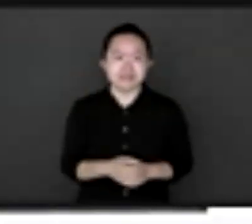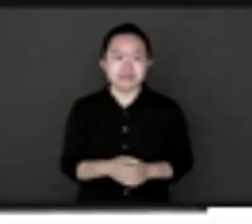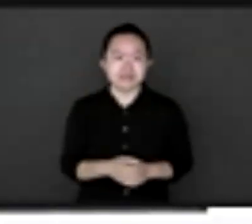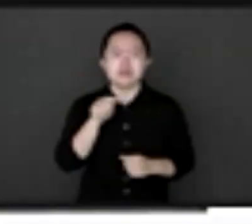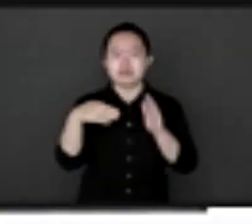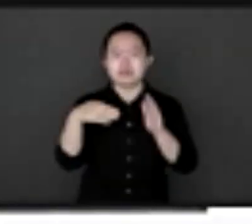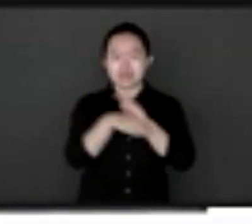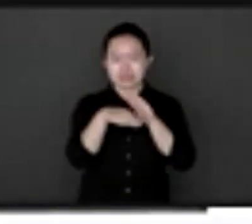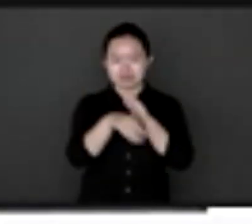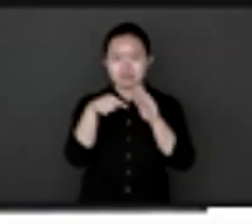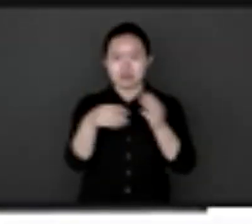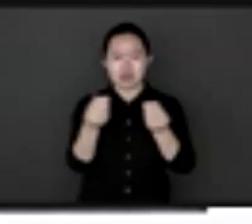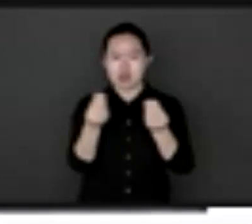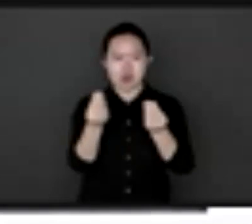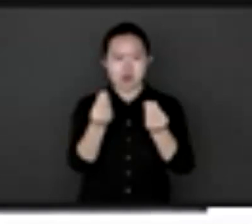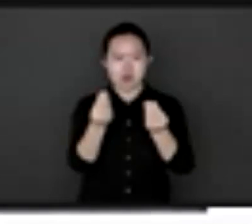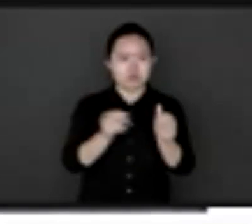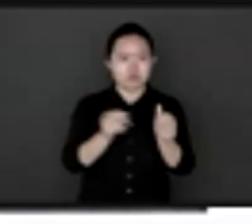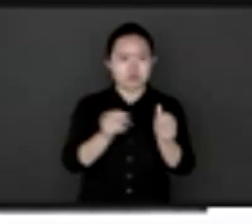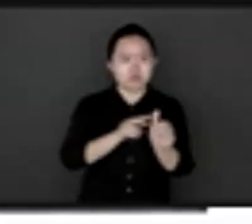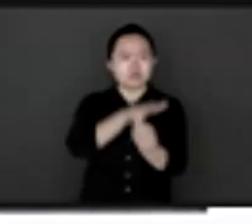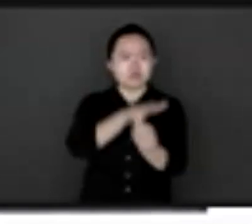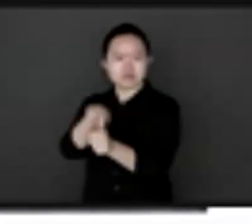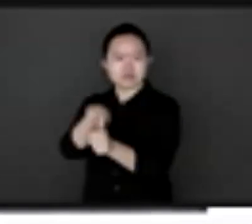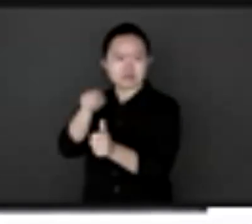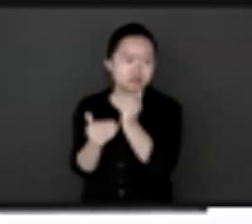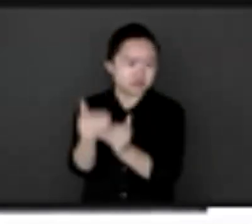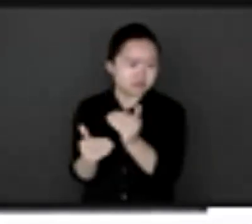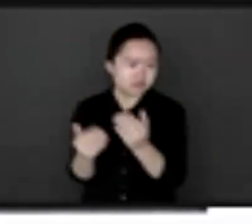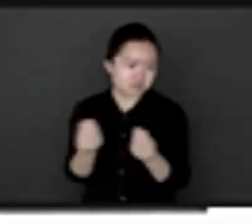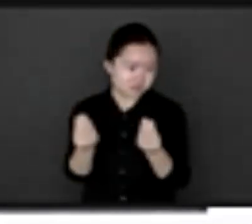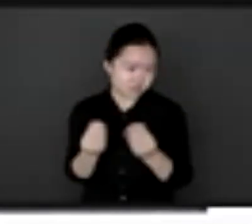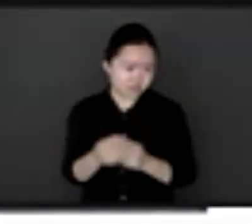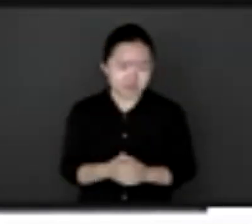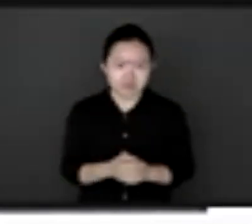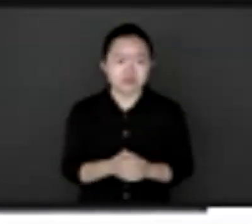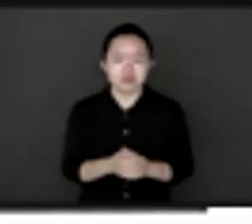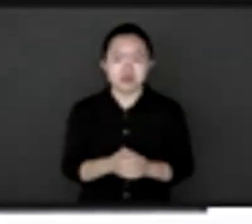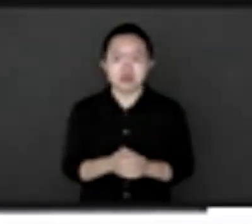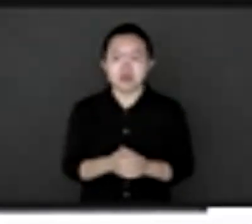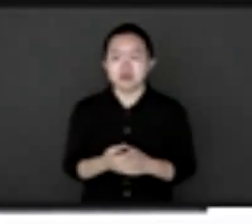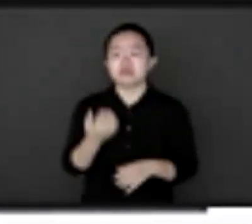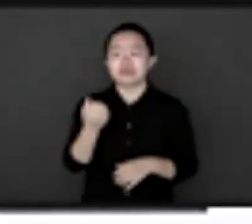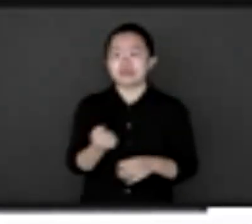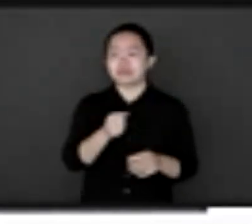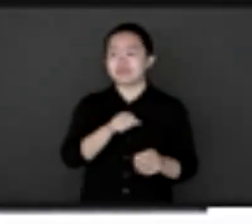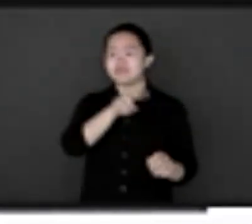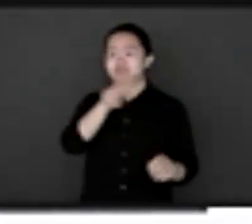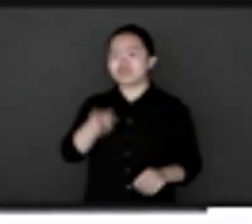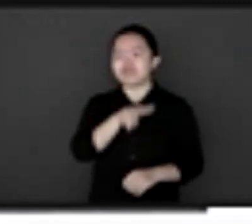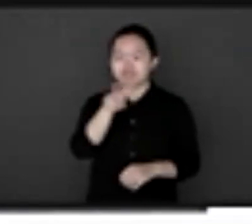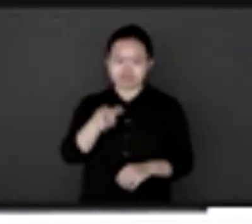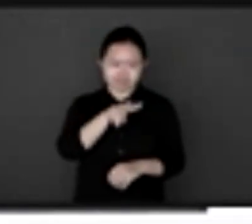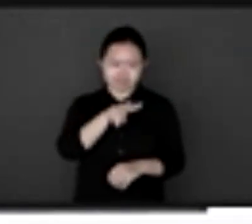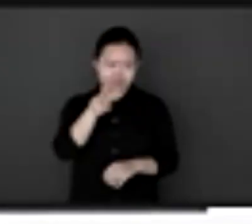unique. So we have the monitoring bodies kind of top down, so the controlling mechanism is, but the